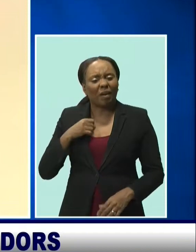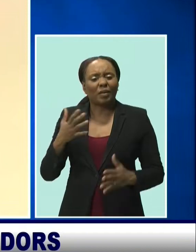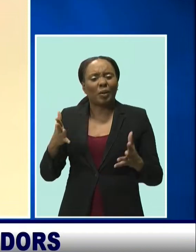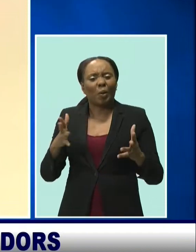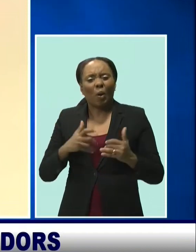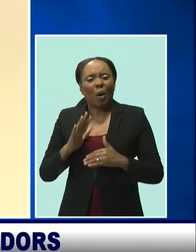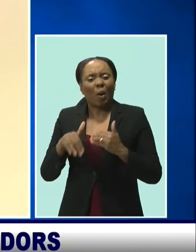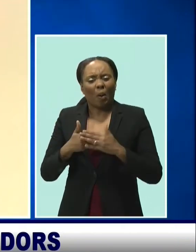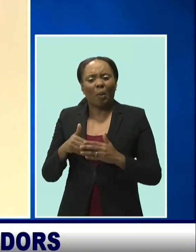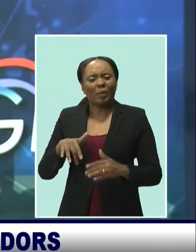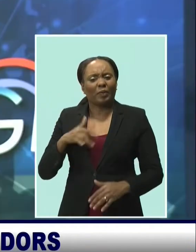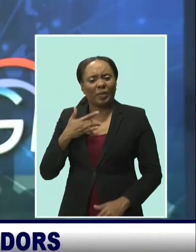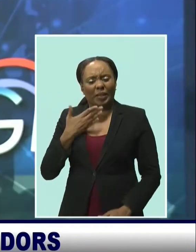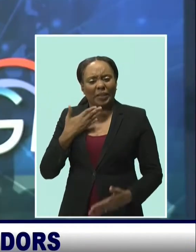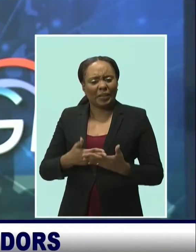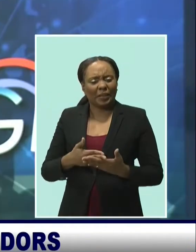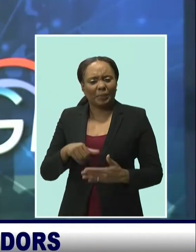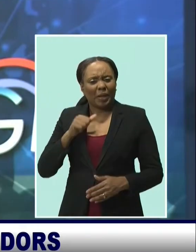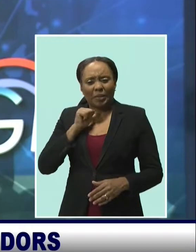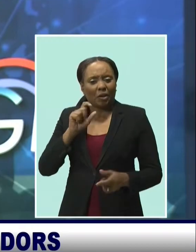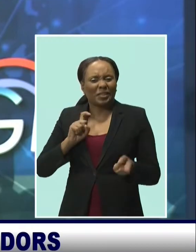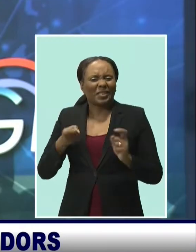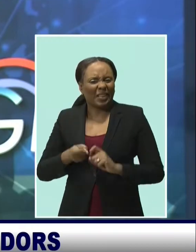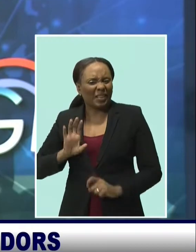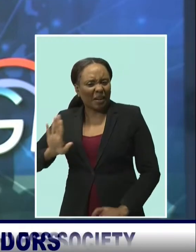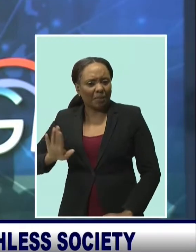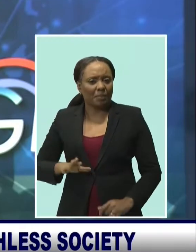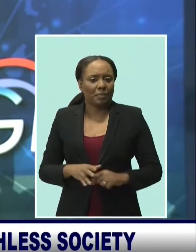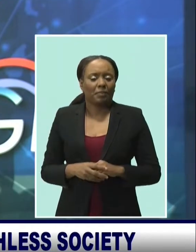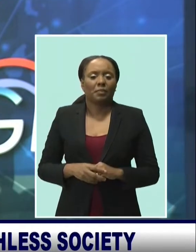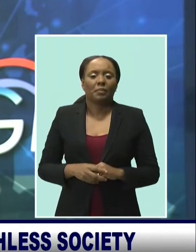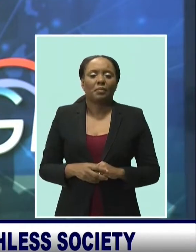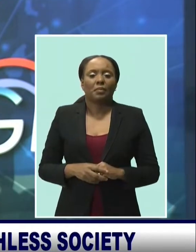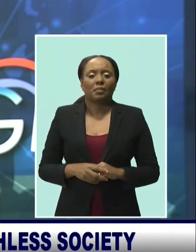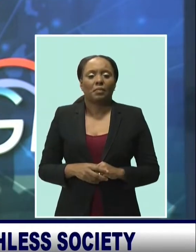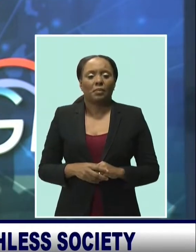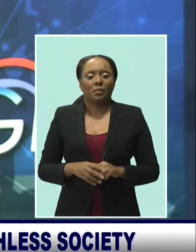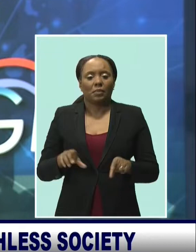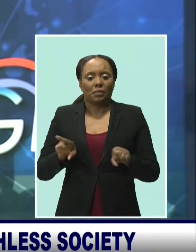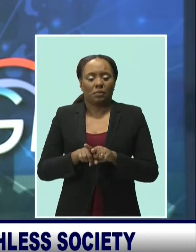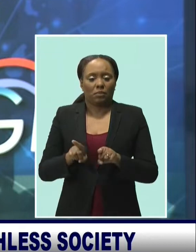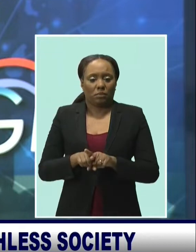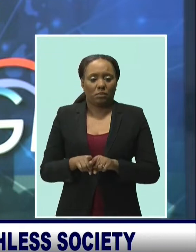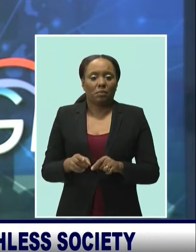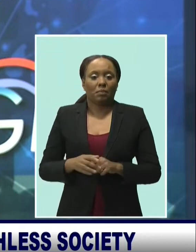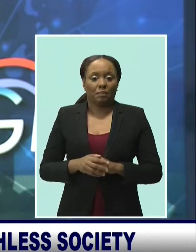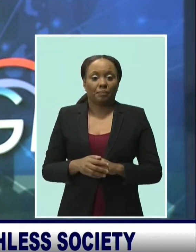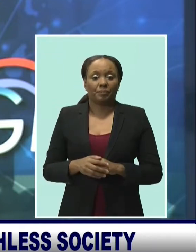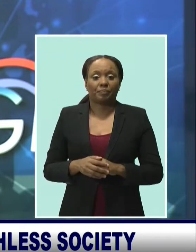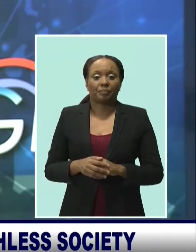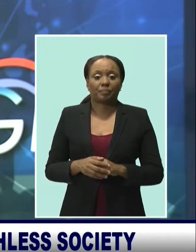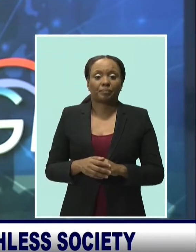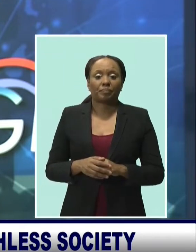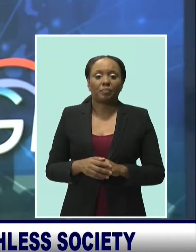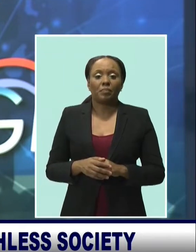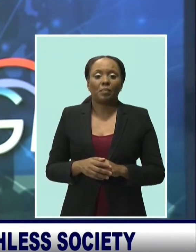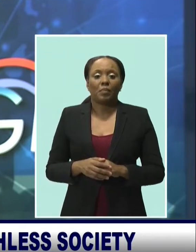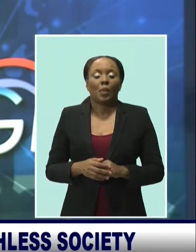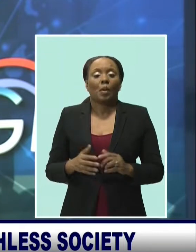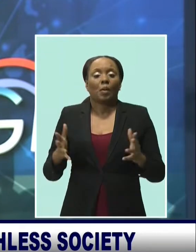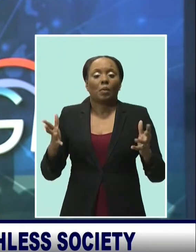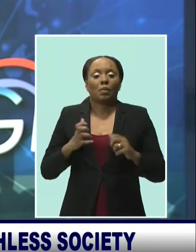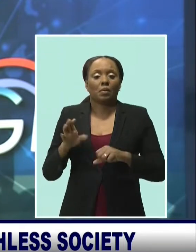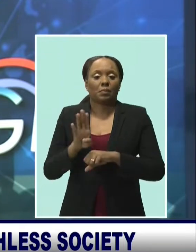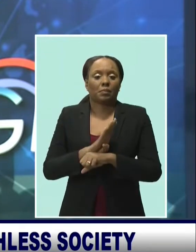as dignified. During the Joint Select Committee meeting, we also heard that local efforts to transition Barbados to a